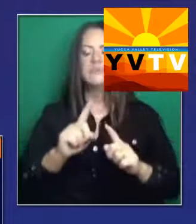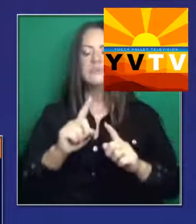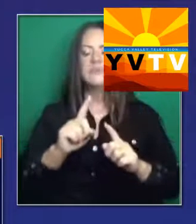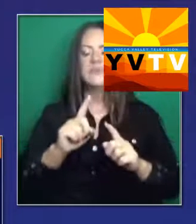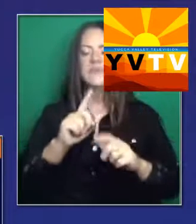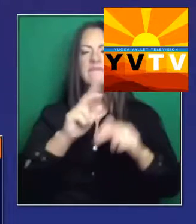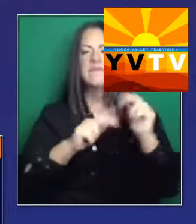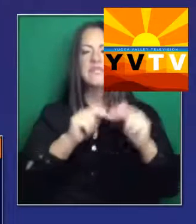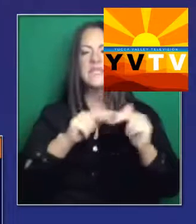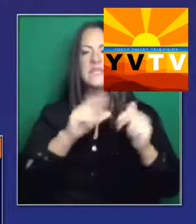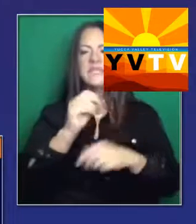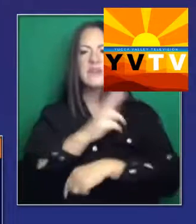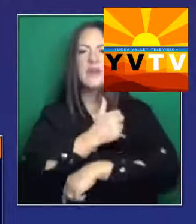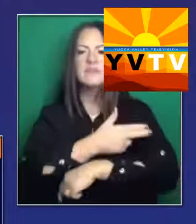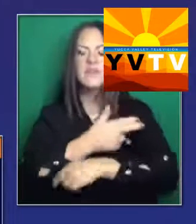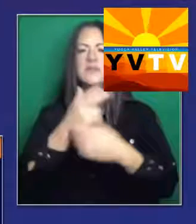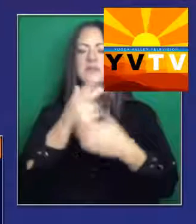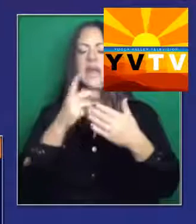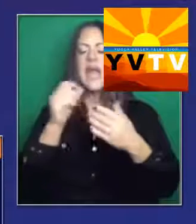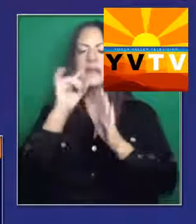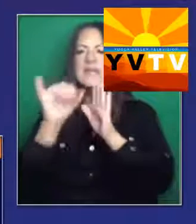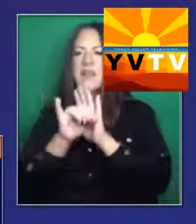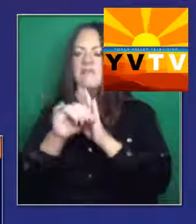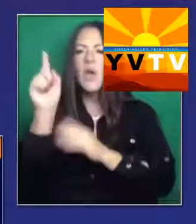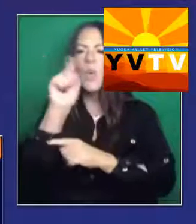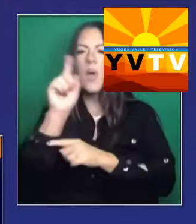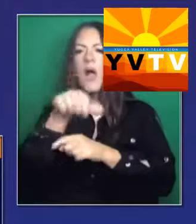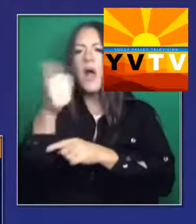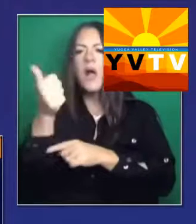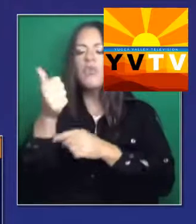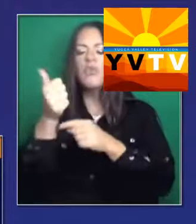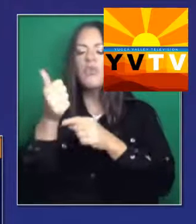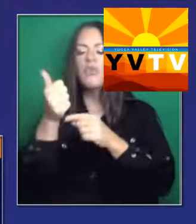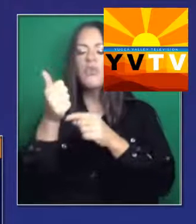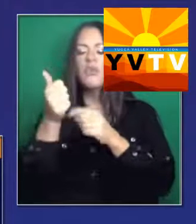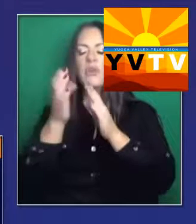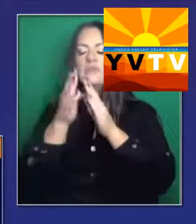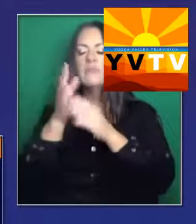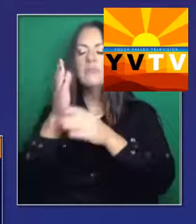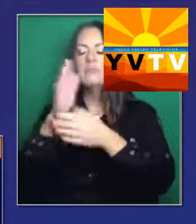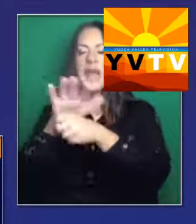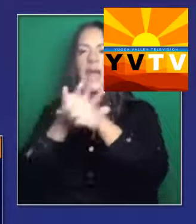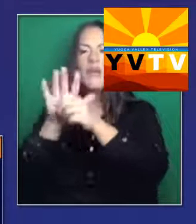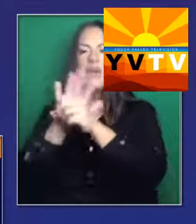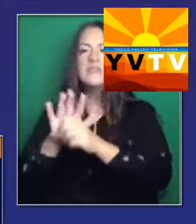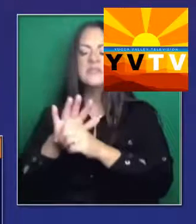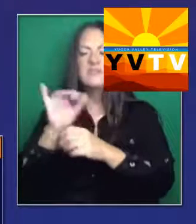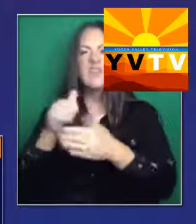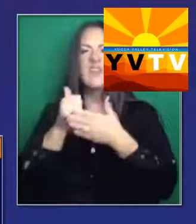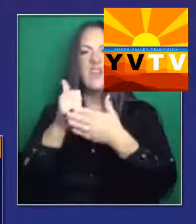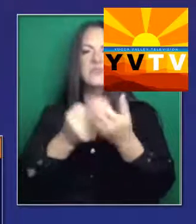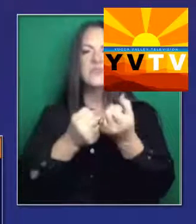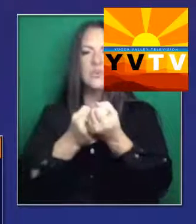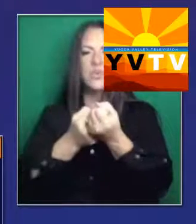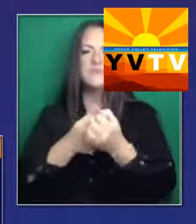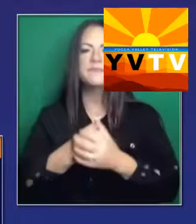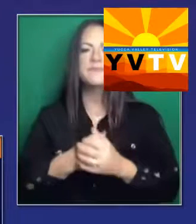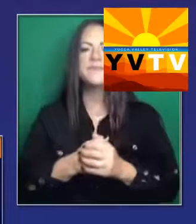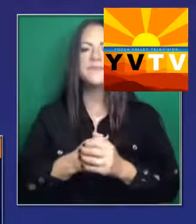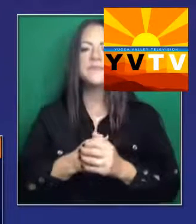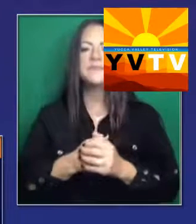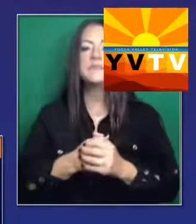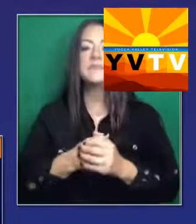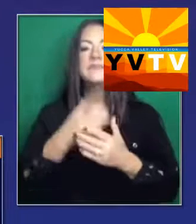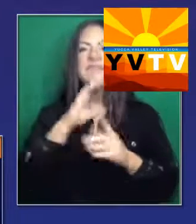existing facilities throughout the state and looking at making enhancements. And they've done just that. Let's talk about that. The oxygen support,